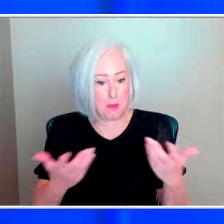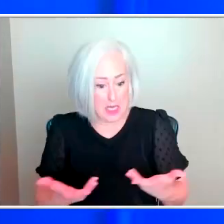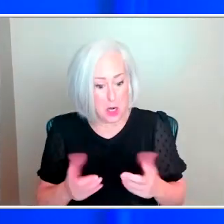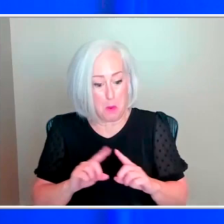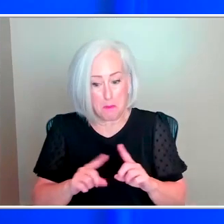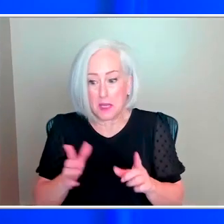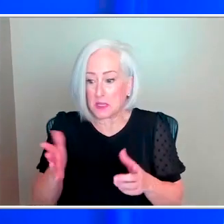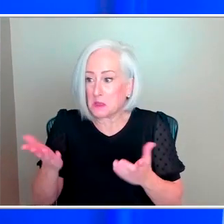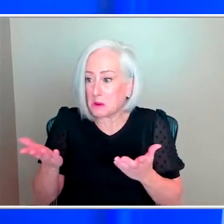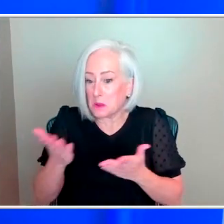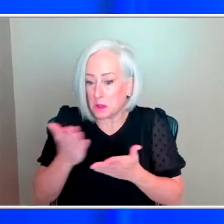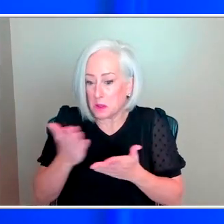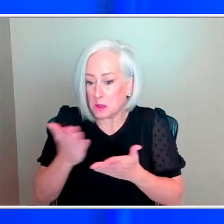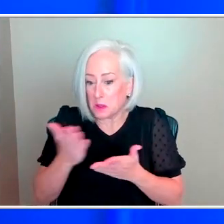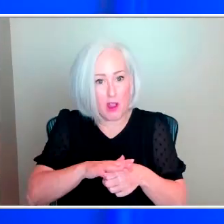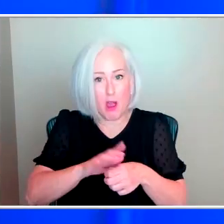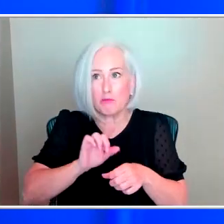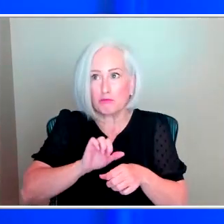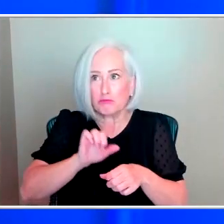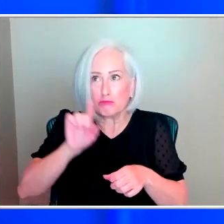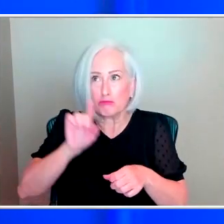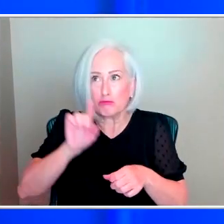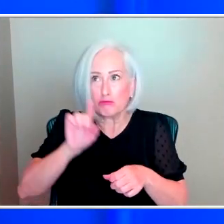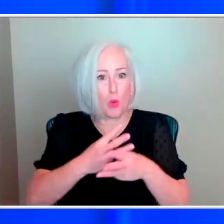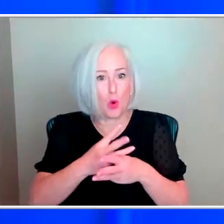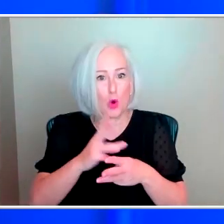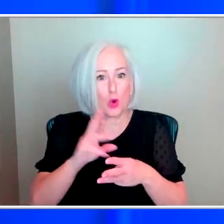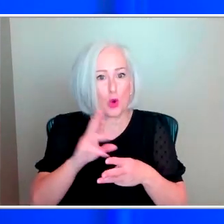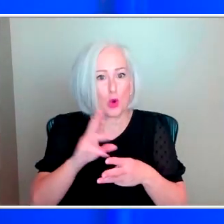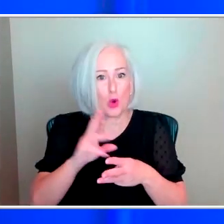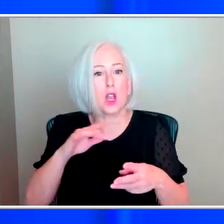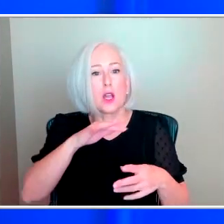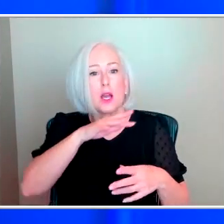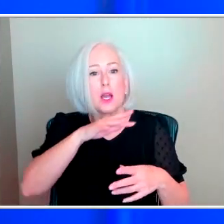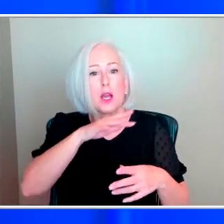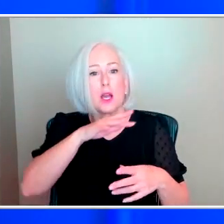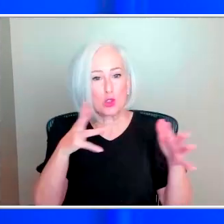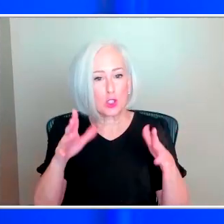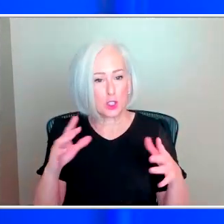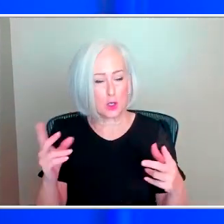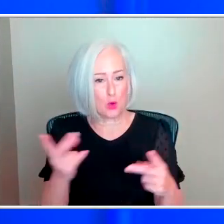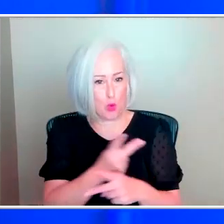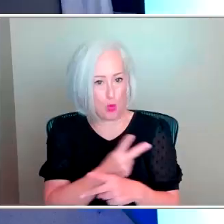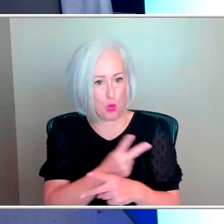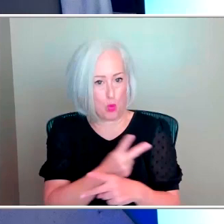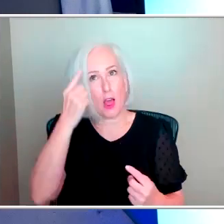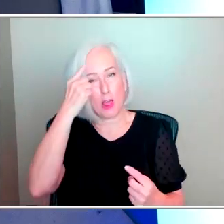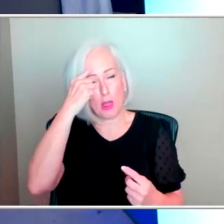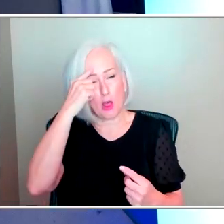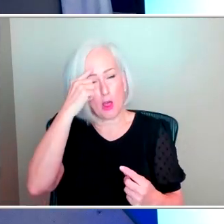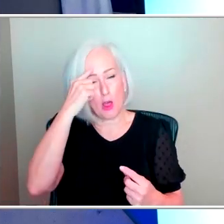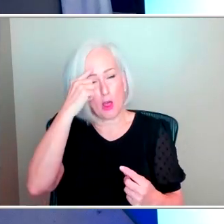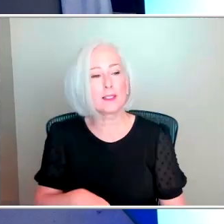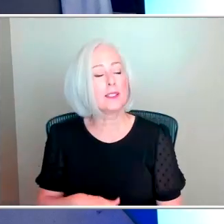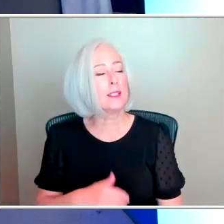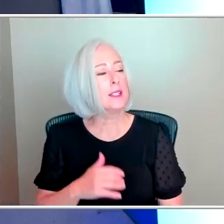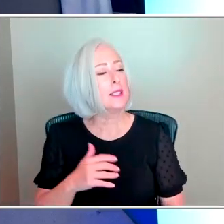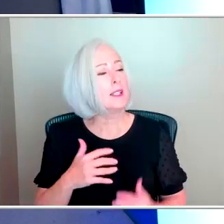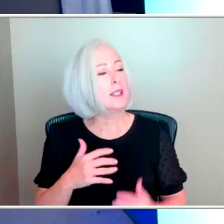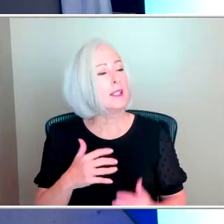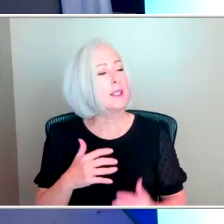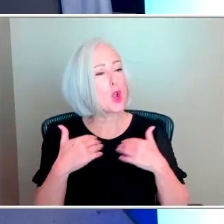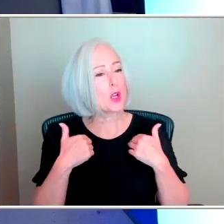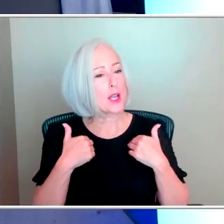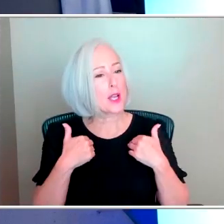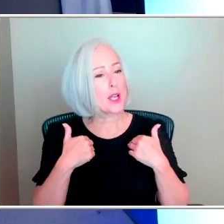maybe other parts of the world where pollution's worse, that is a consideration. The American Lung Association estimated some of the